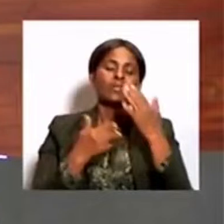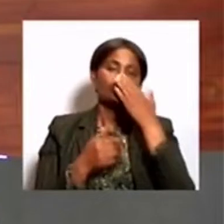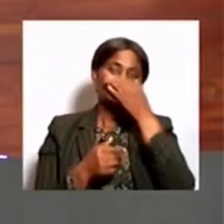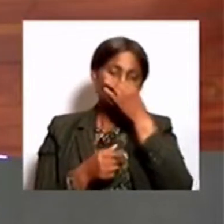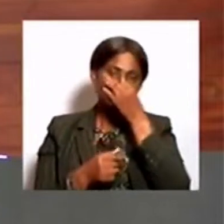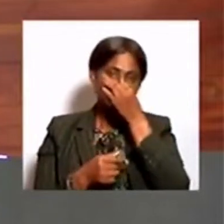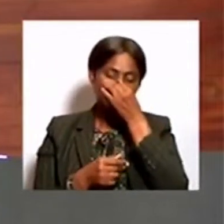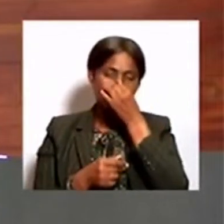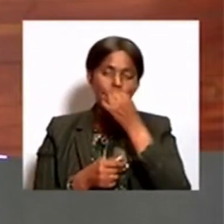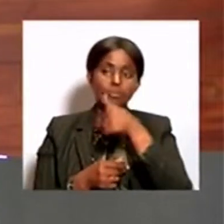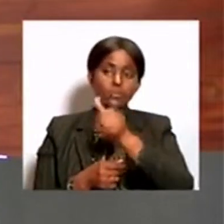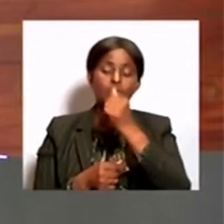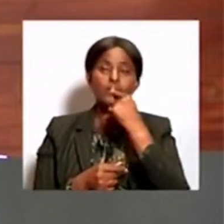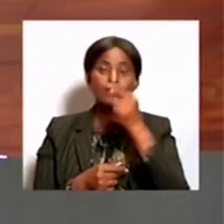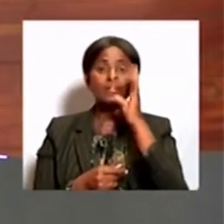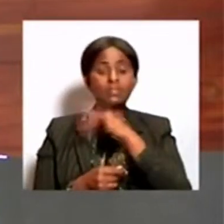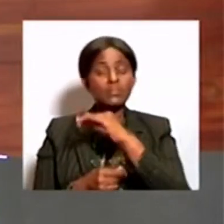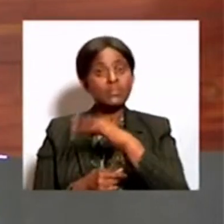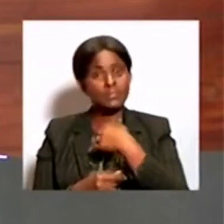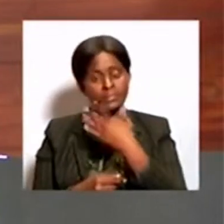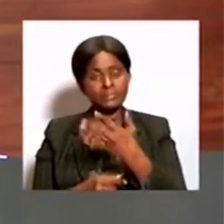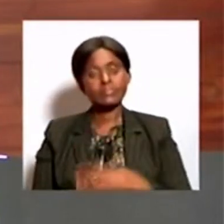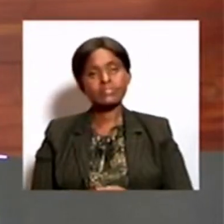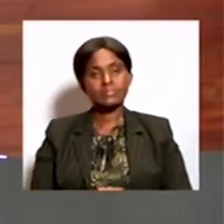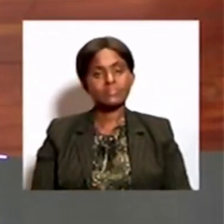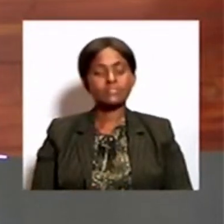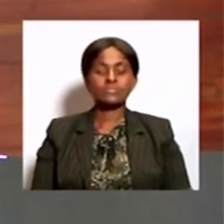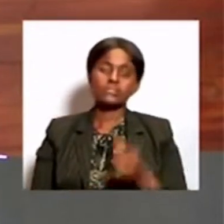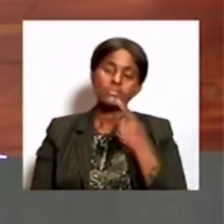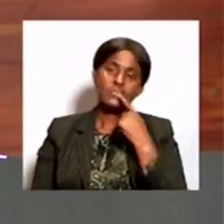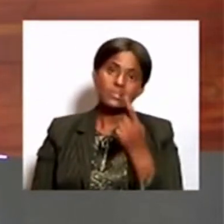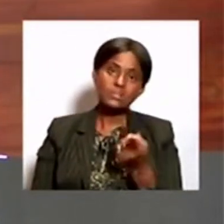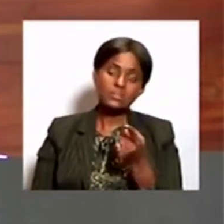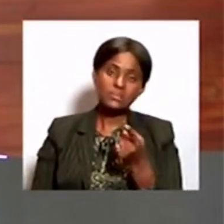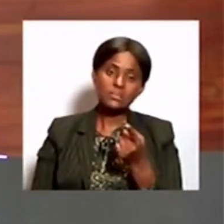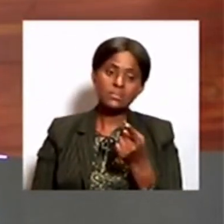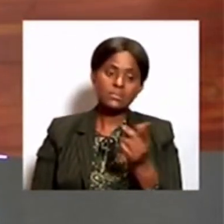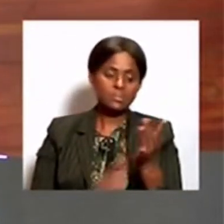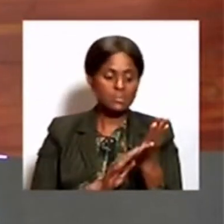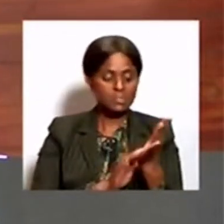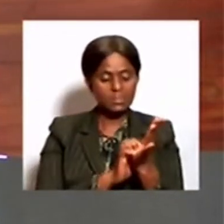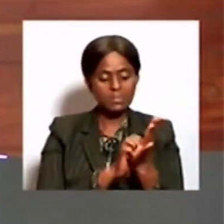But you said it to say cancer.